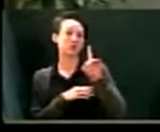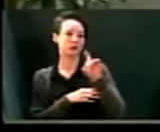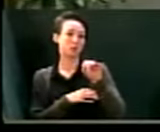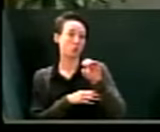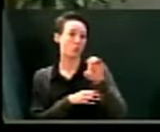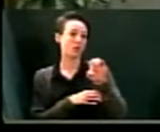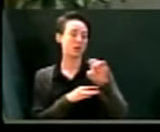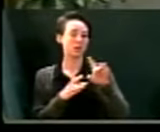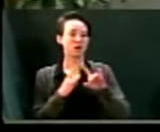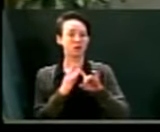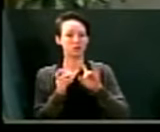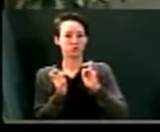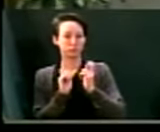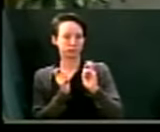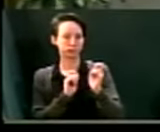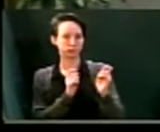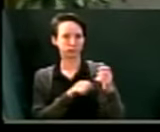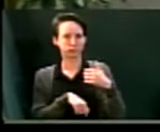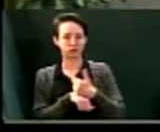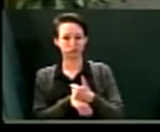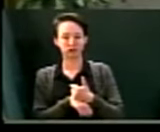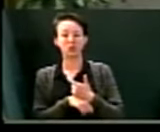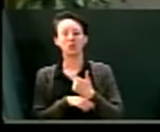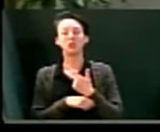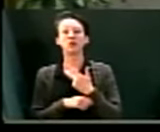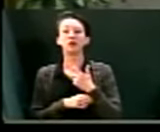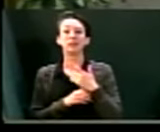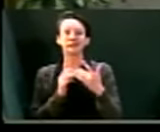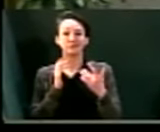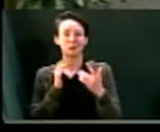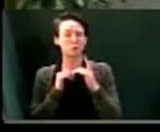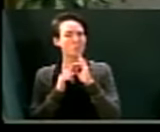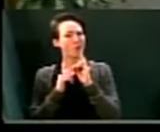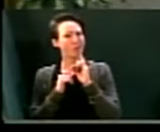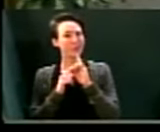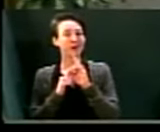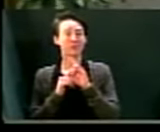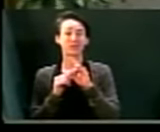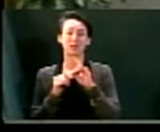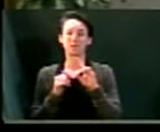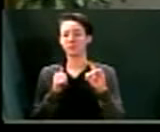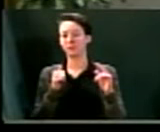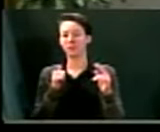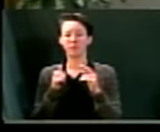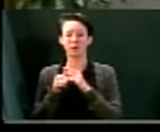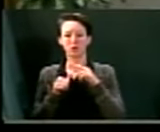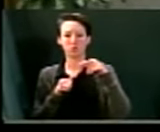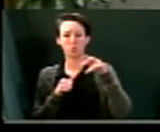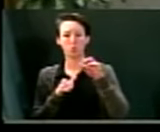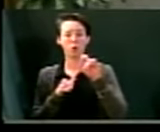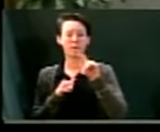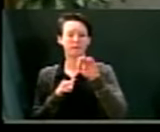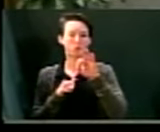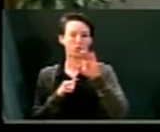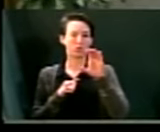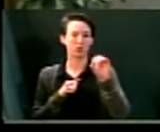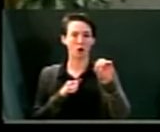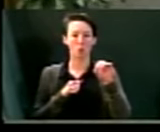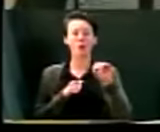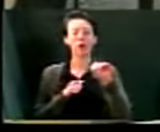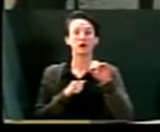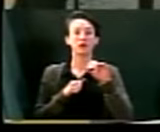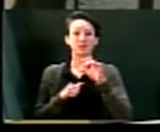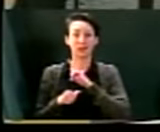on it last year. And so while technically it is the portfolio that was voted on by the legislators,